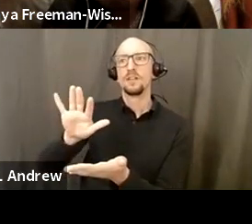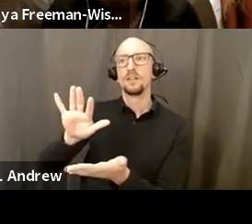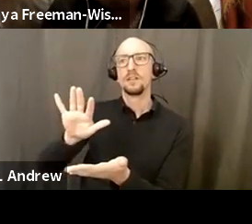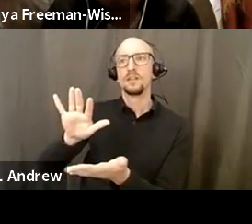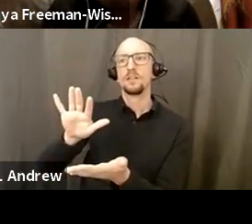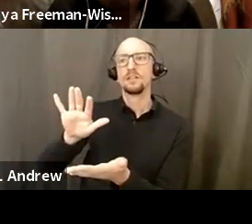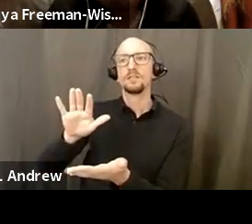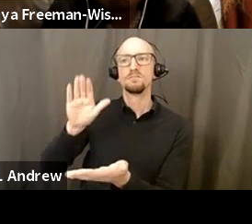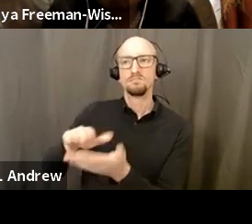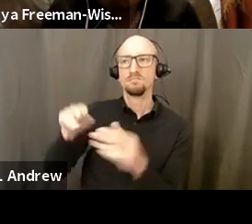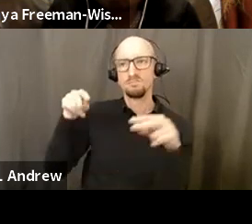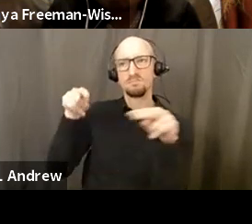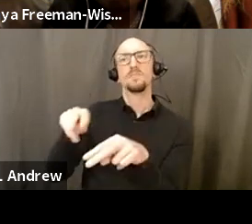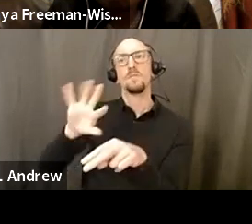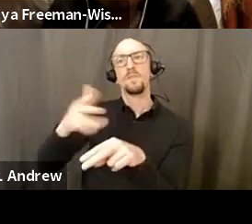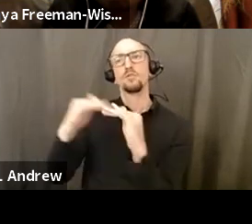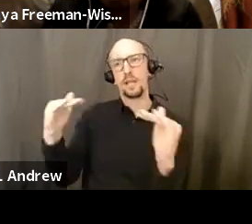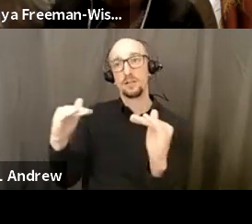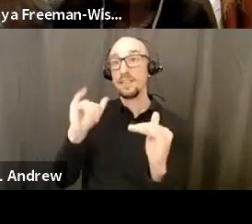within the purview of our charge.